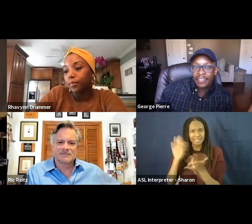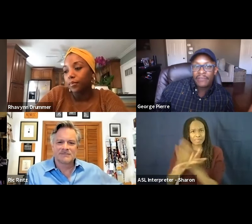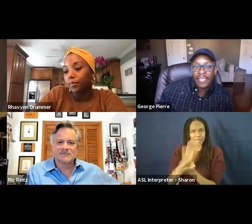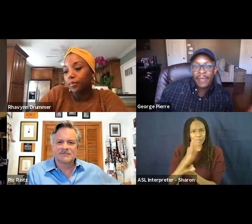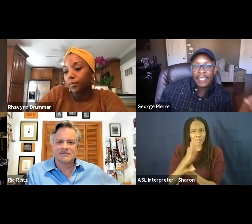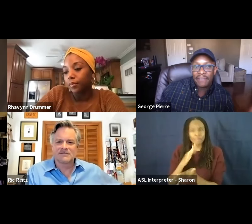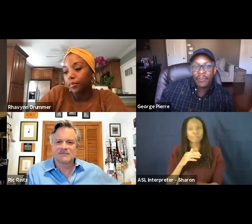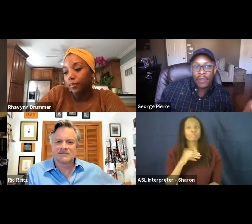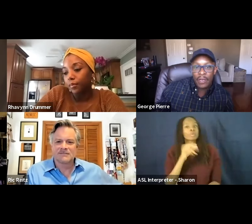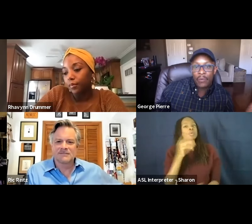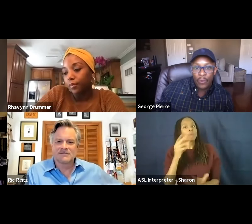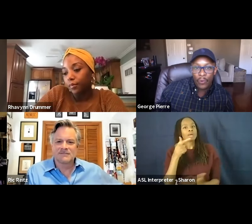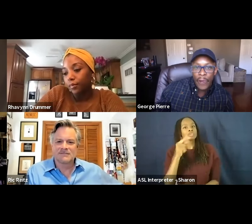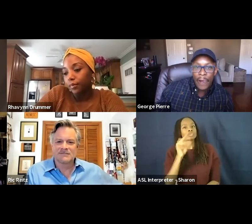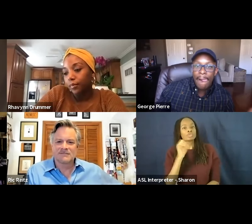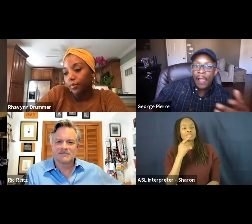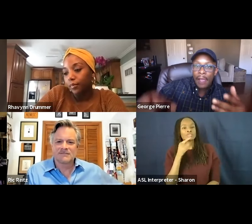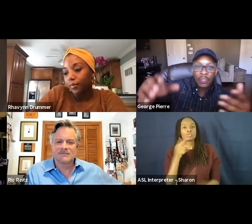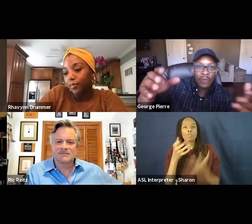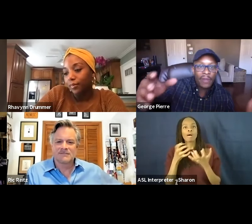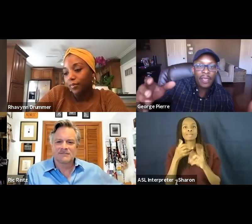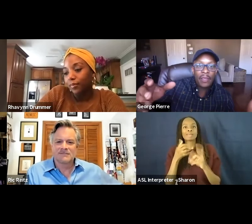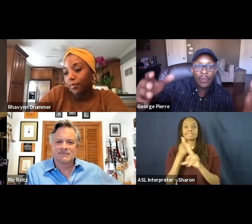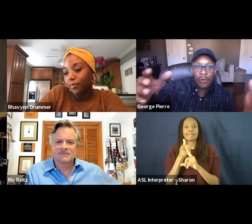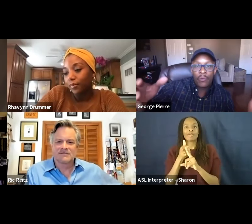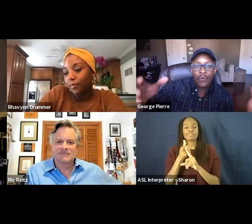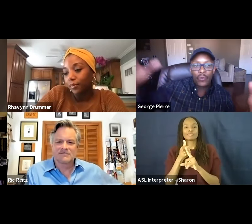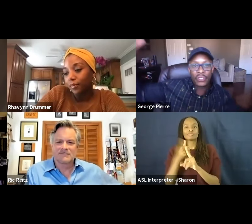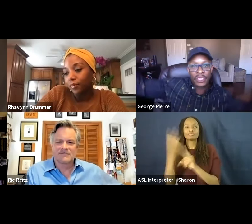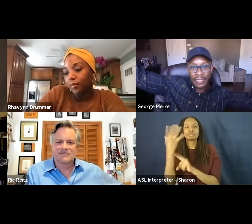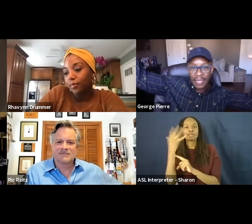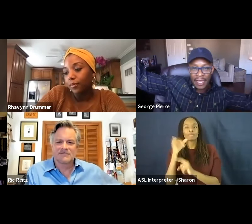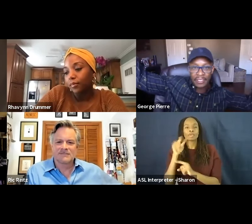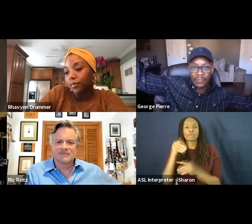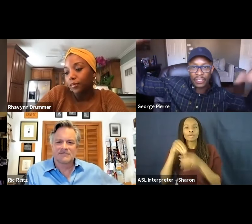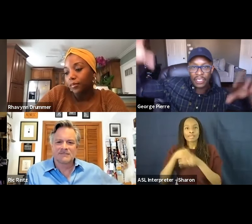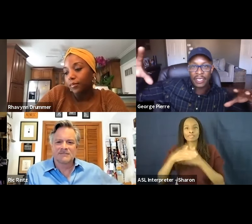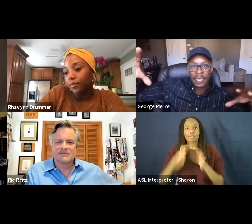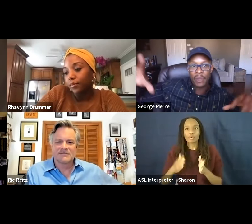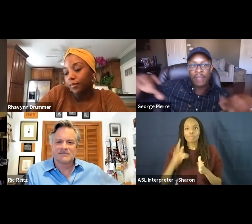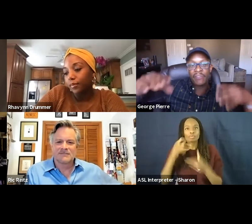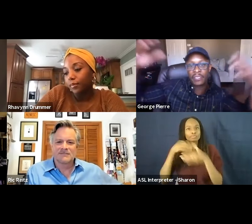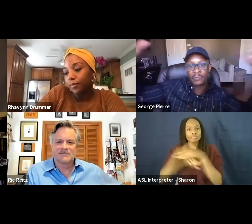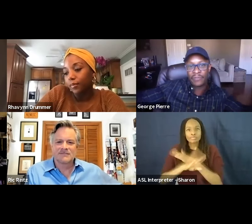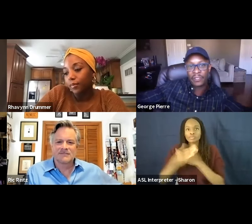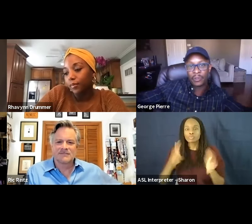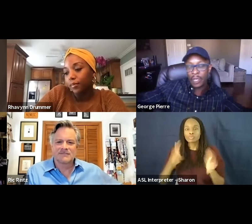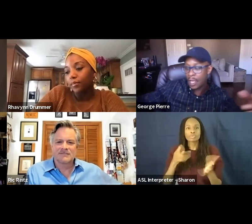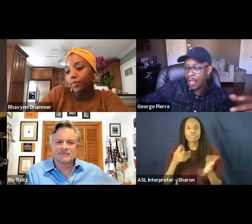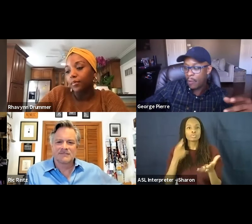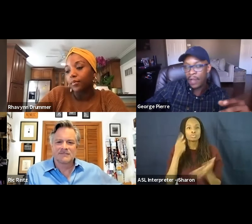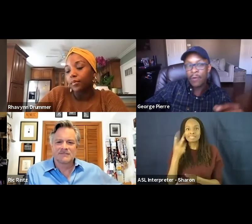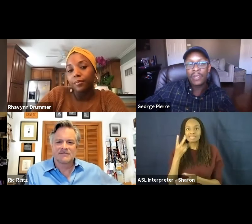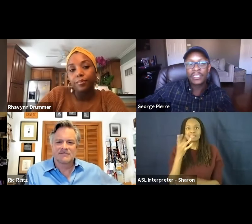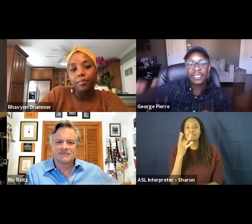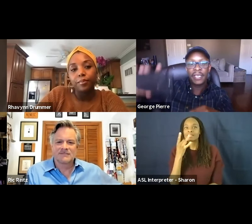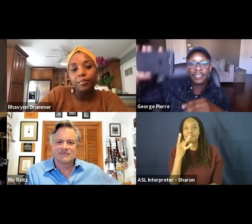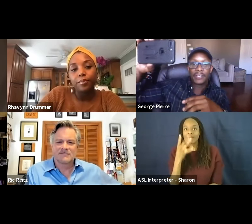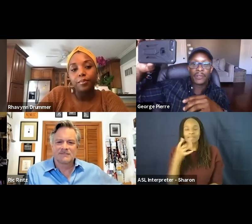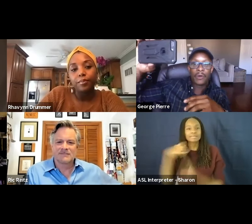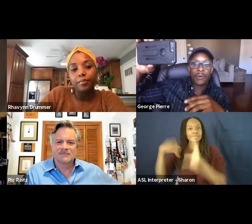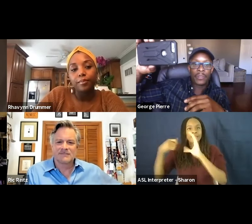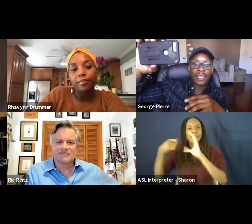a self-tape as if you're in the room. I'm sure everybody here, when you go in the room, you see the lights, you see the camera, everything is professional. What I don't want to